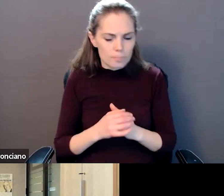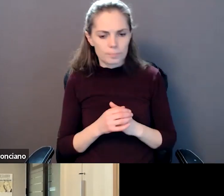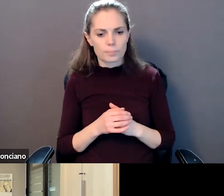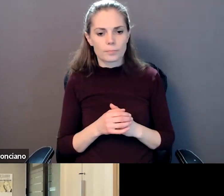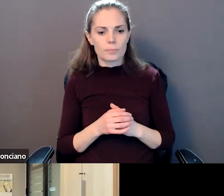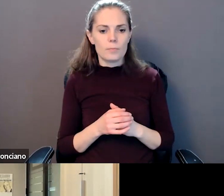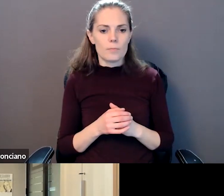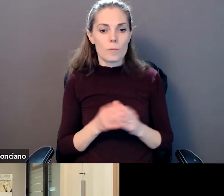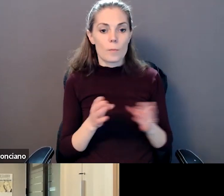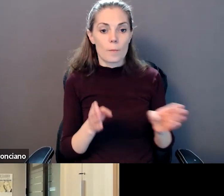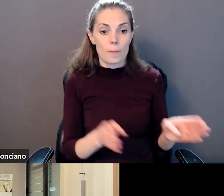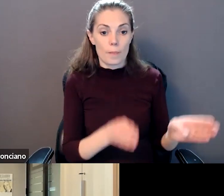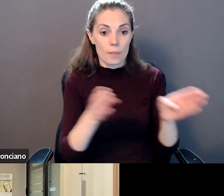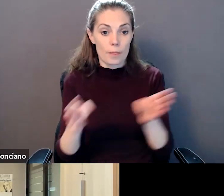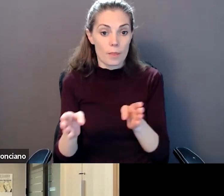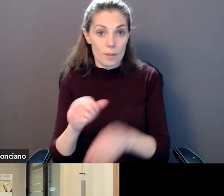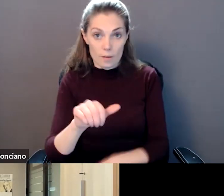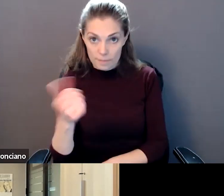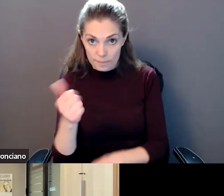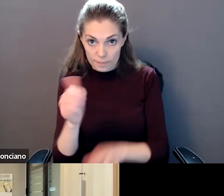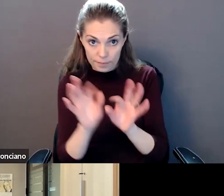crucial importance is ensuring that employers of all